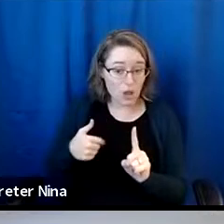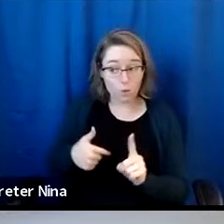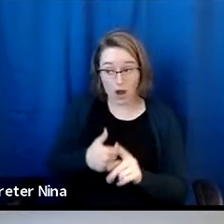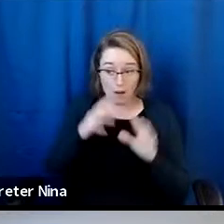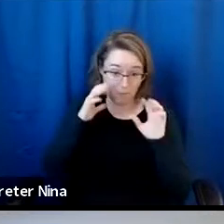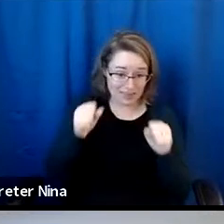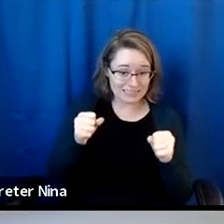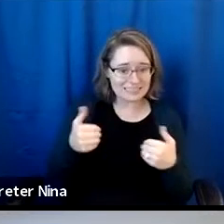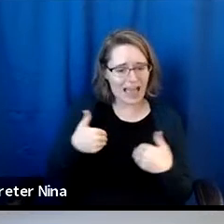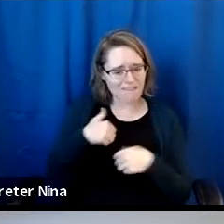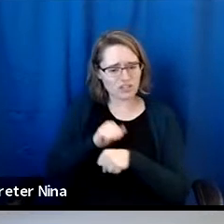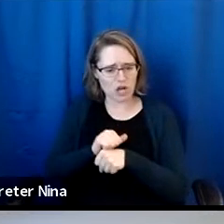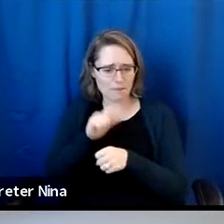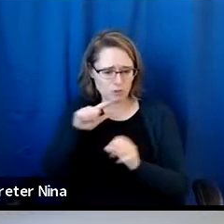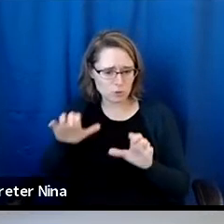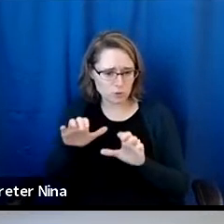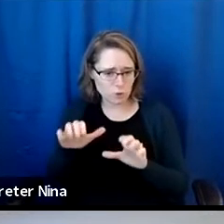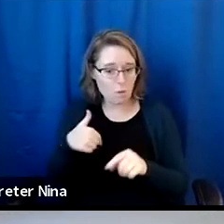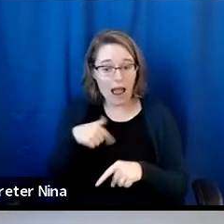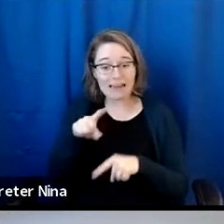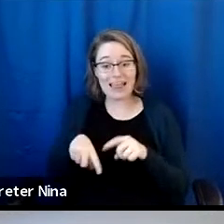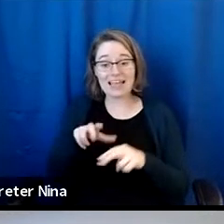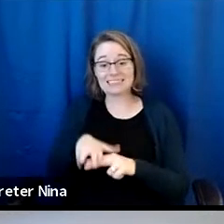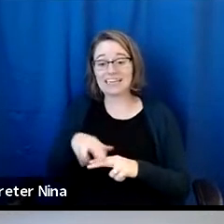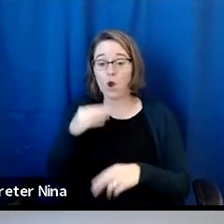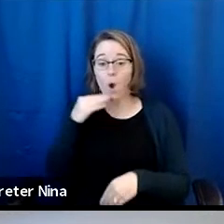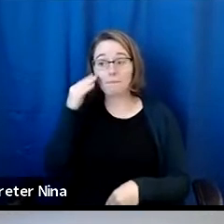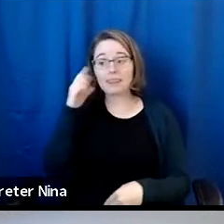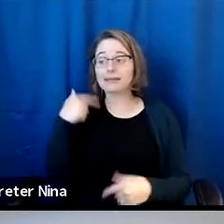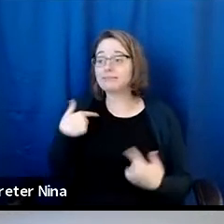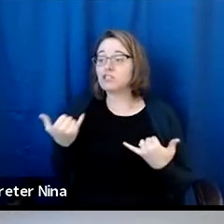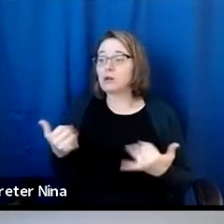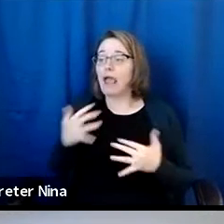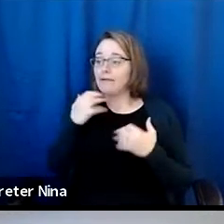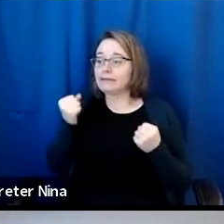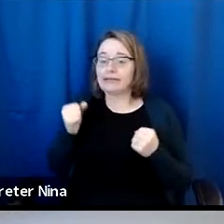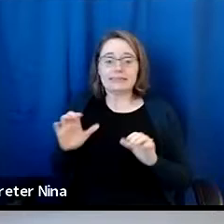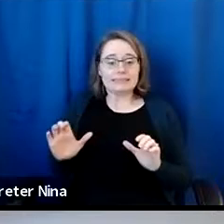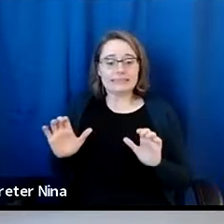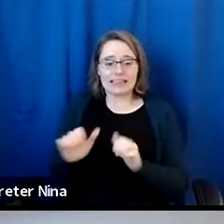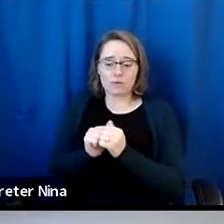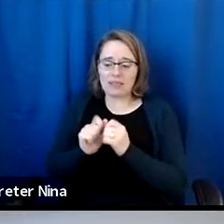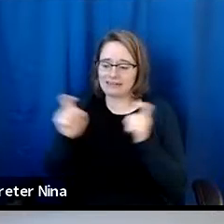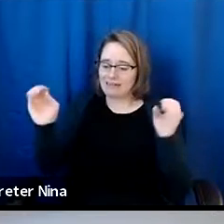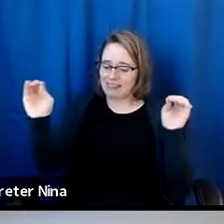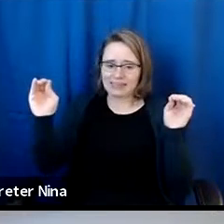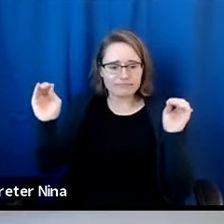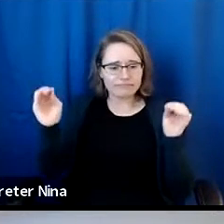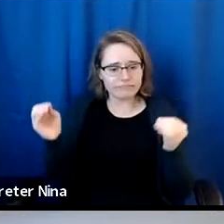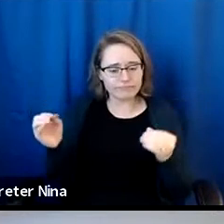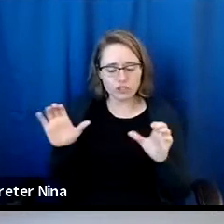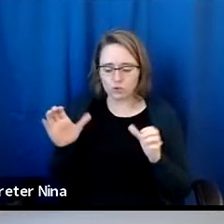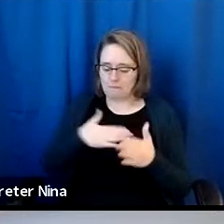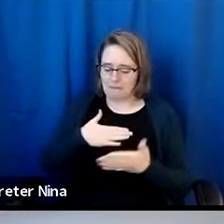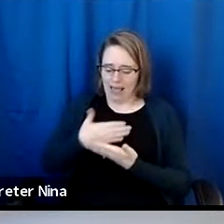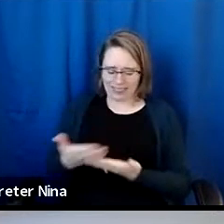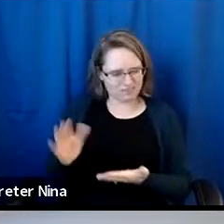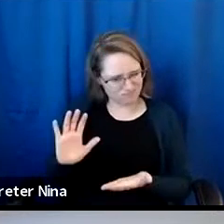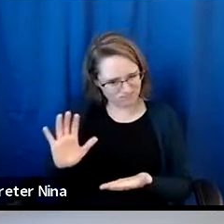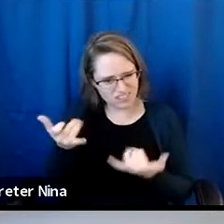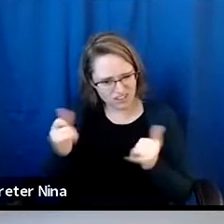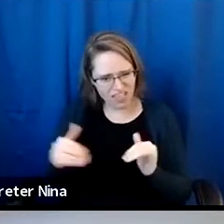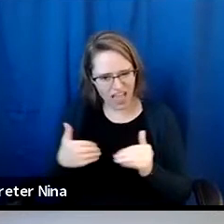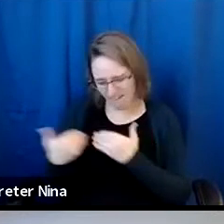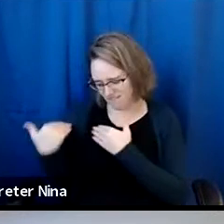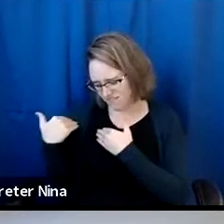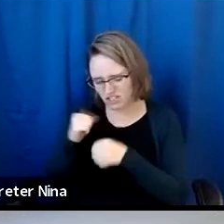a job to do. And so I can't just sit at home and go, okay, I'm not dealing with any of this stuff. I'm only dealing with my stuff. We all have a job to do. And so what do we need to do to be